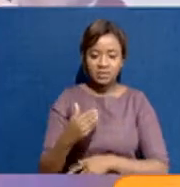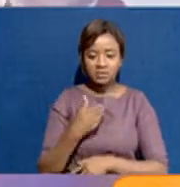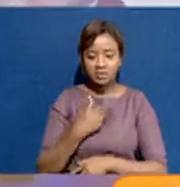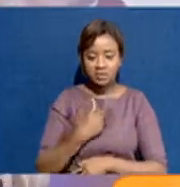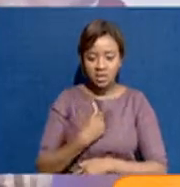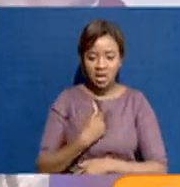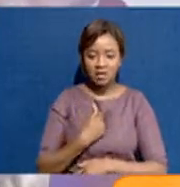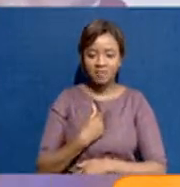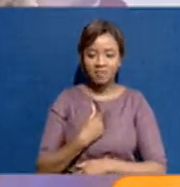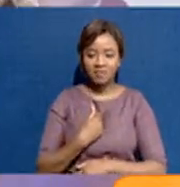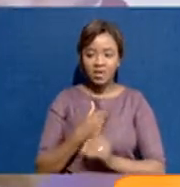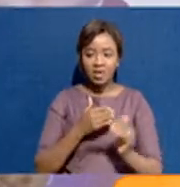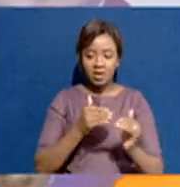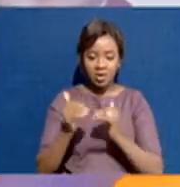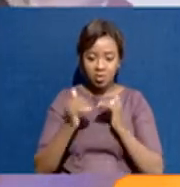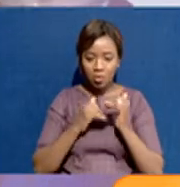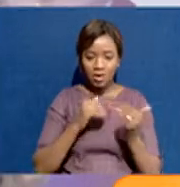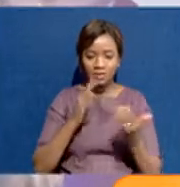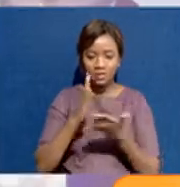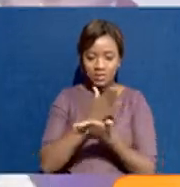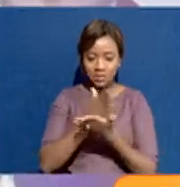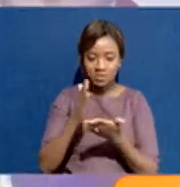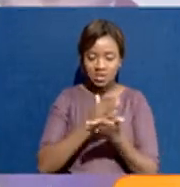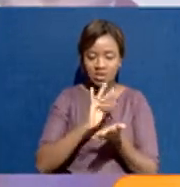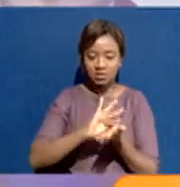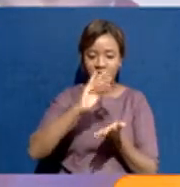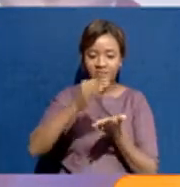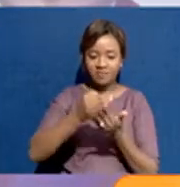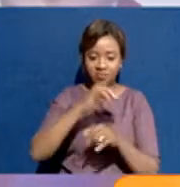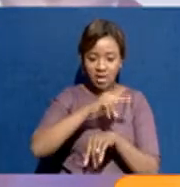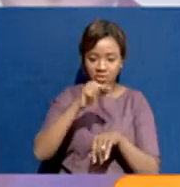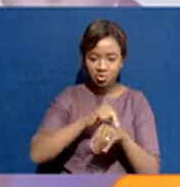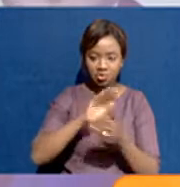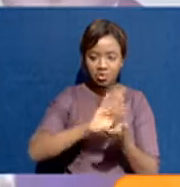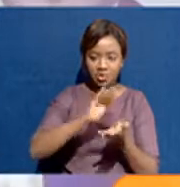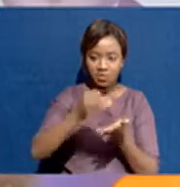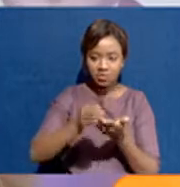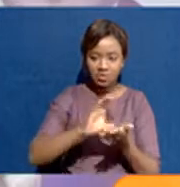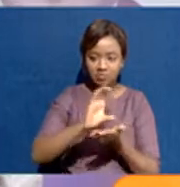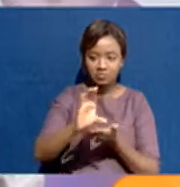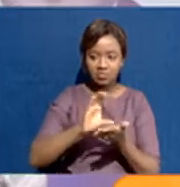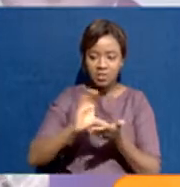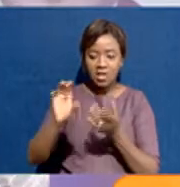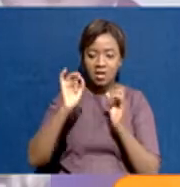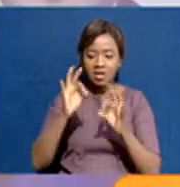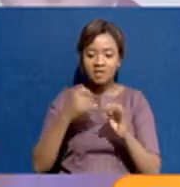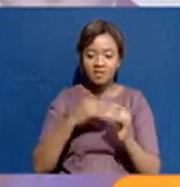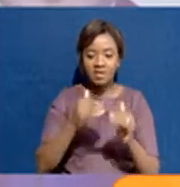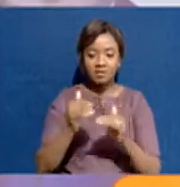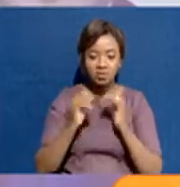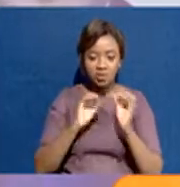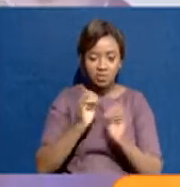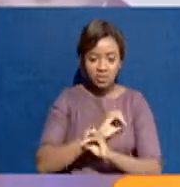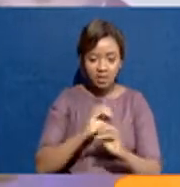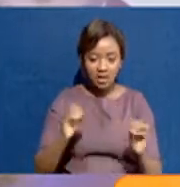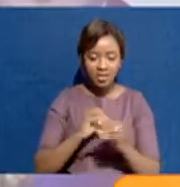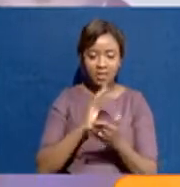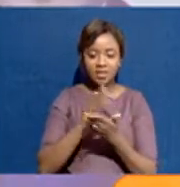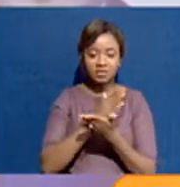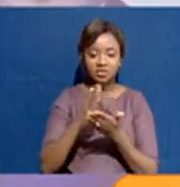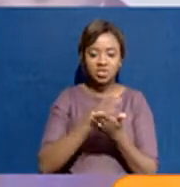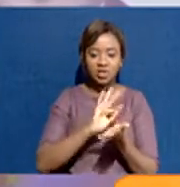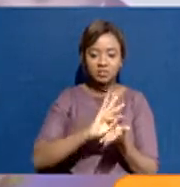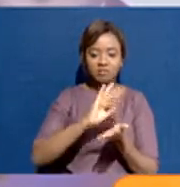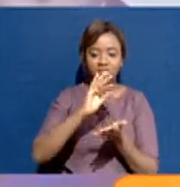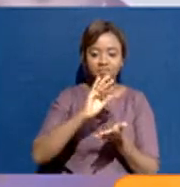in distribution of the national resources. If there is no parity in distribution of national resources, there